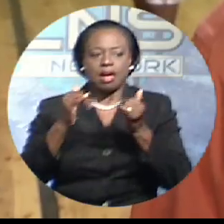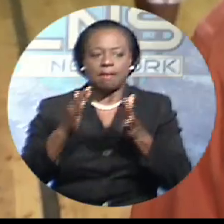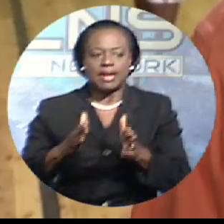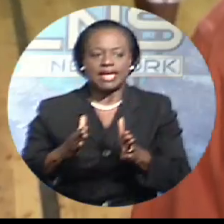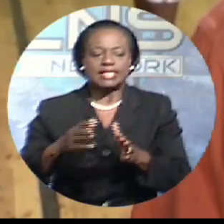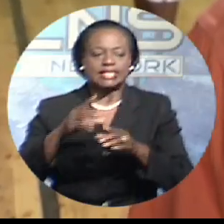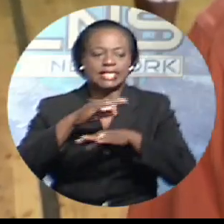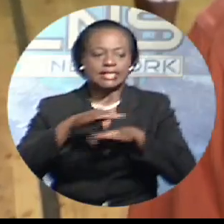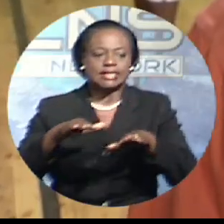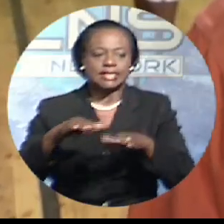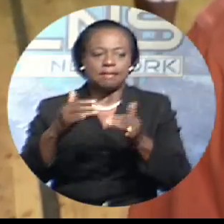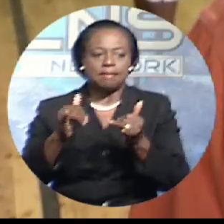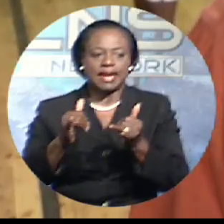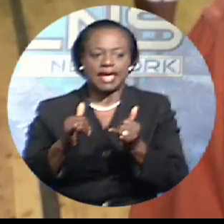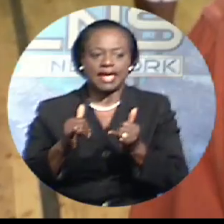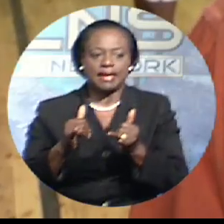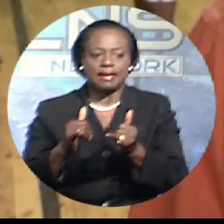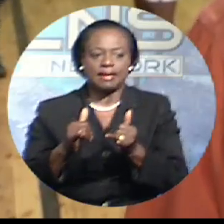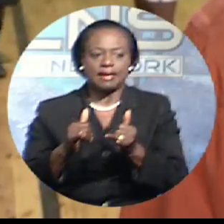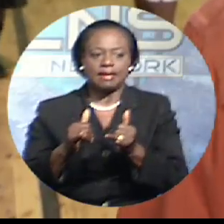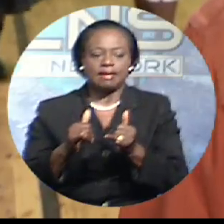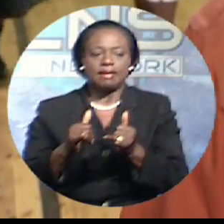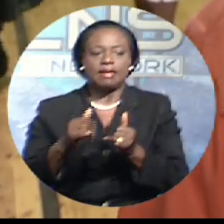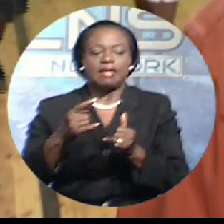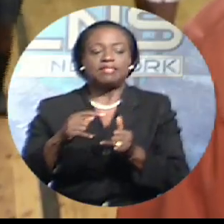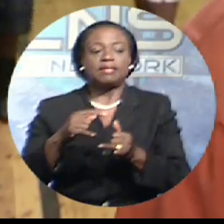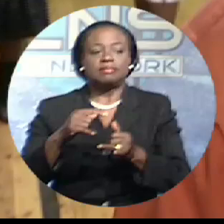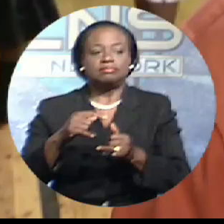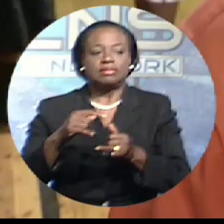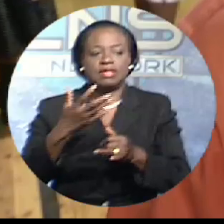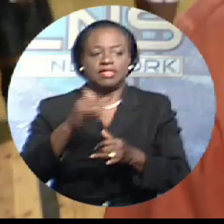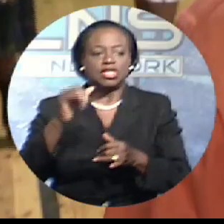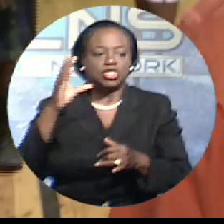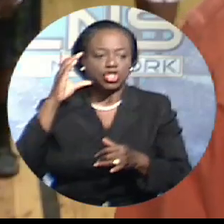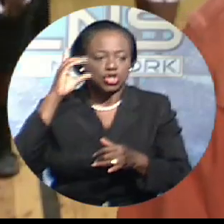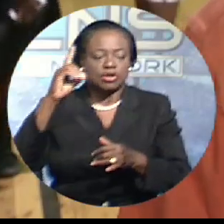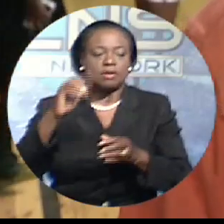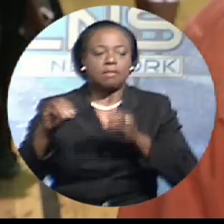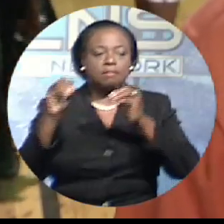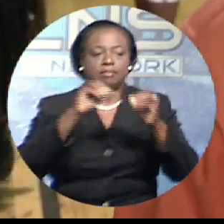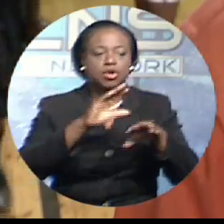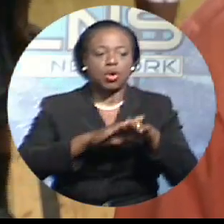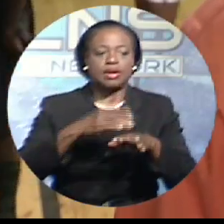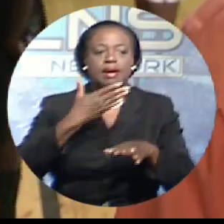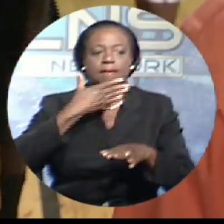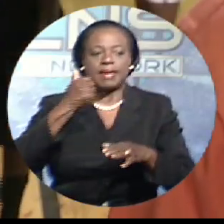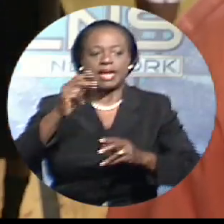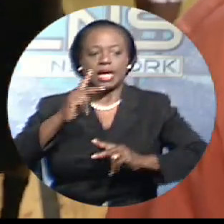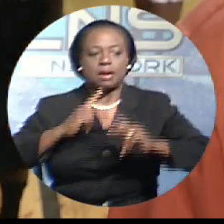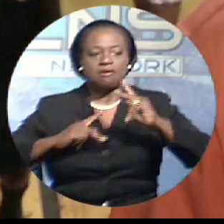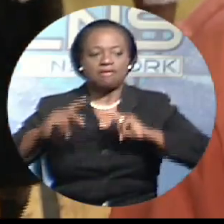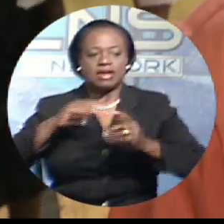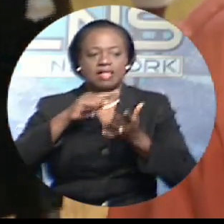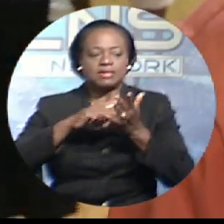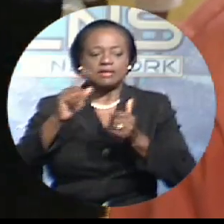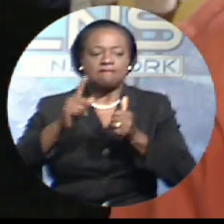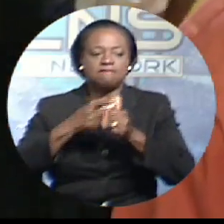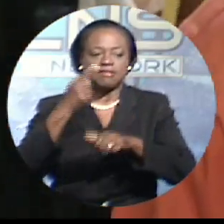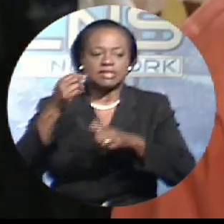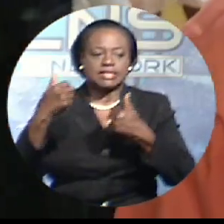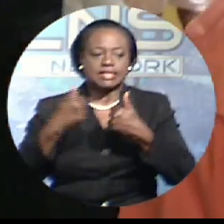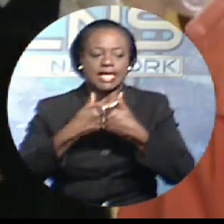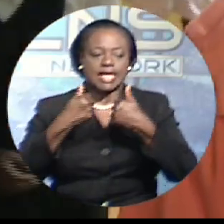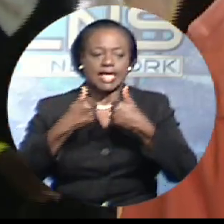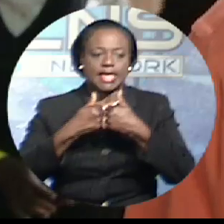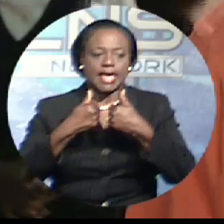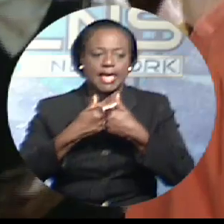but despite that, the bench should have been able to put on a better performance that they did. It was the first game, but who knows, maybe it might be able to give